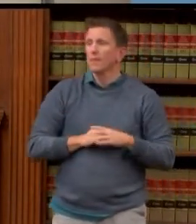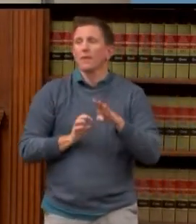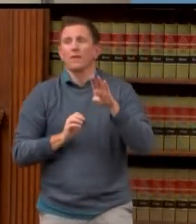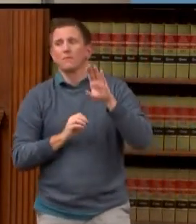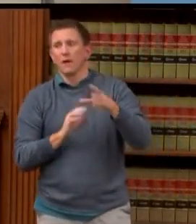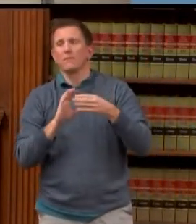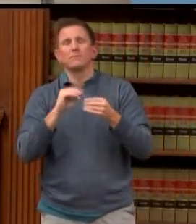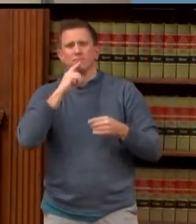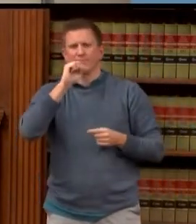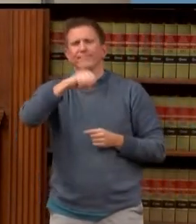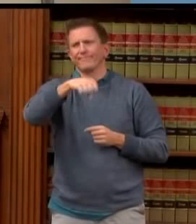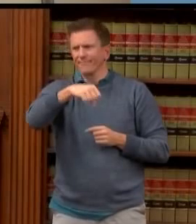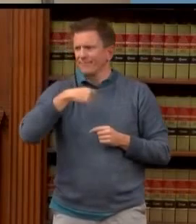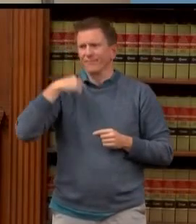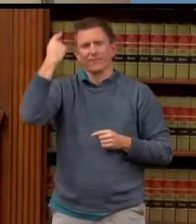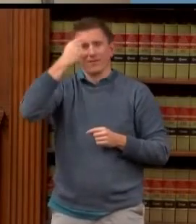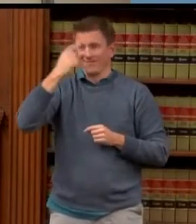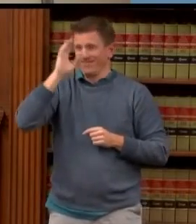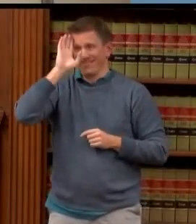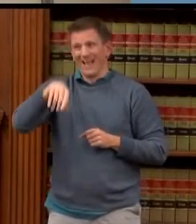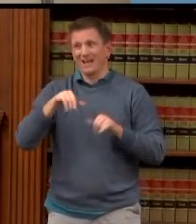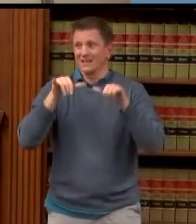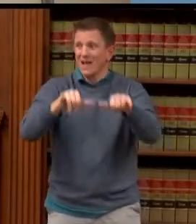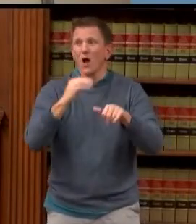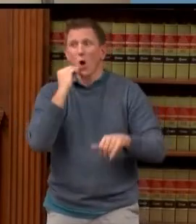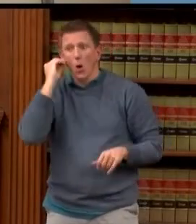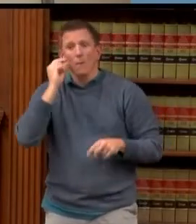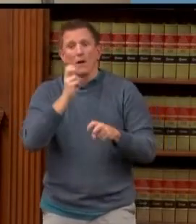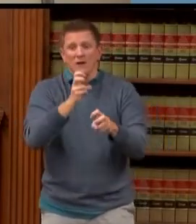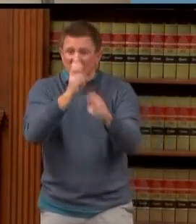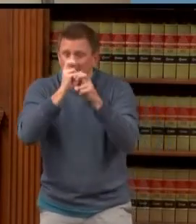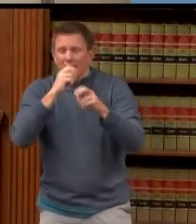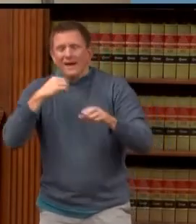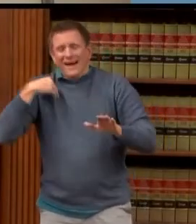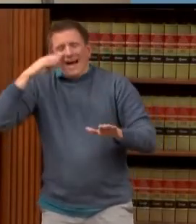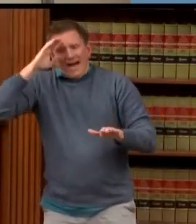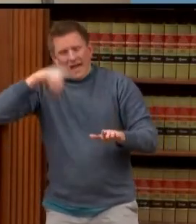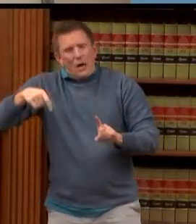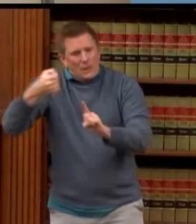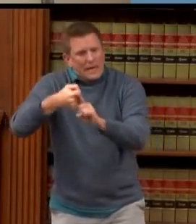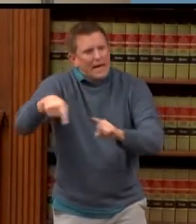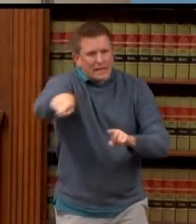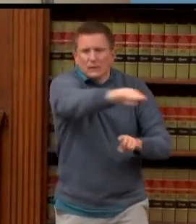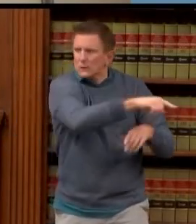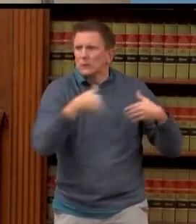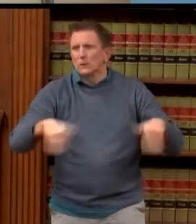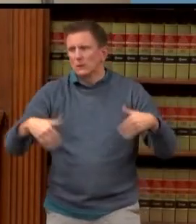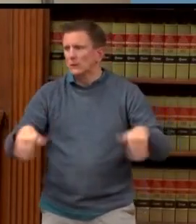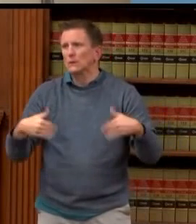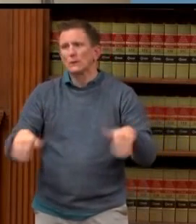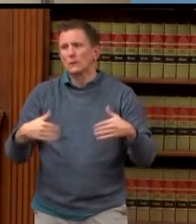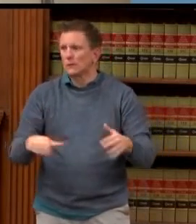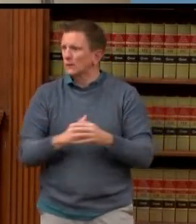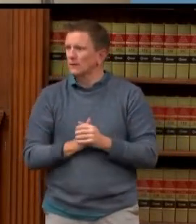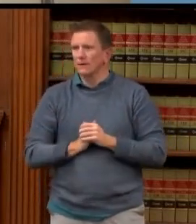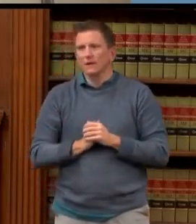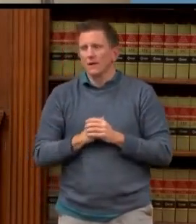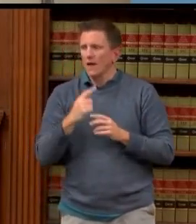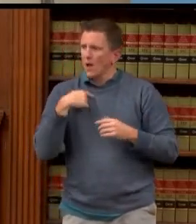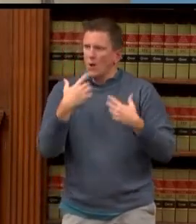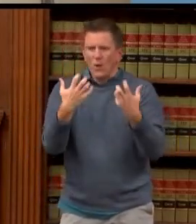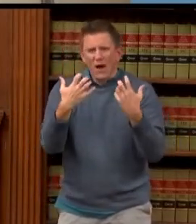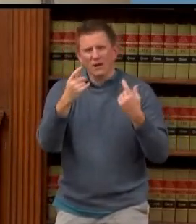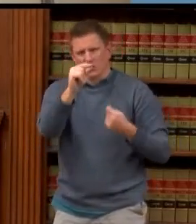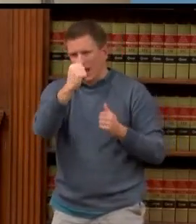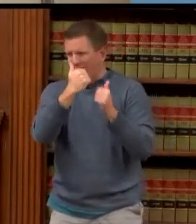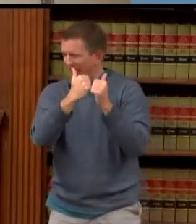everyone. But I would encourage everyone to focus on everything that we can still do that we wouldn't be able to do in a stay-at-home order. Go shopping for